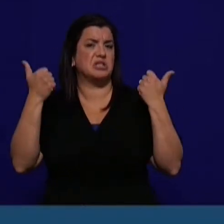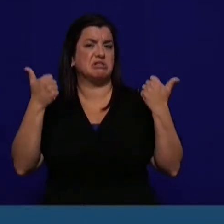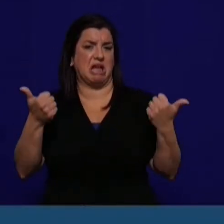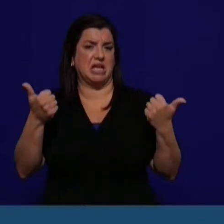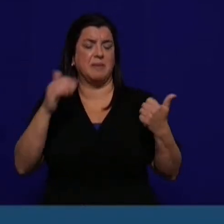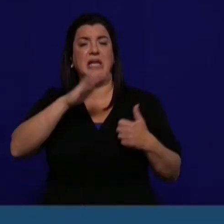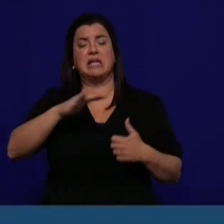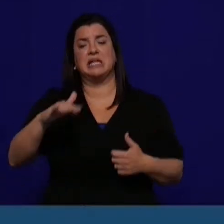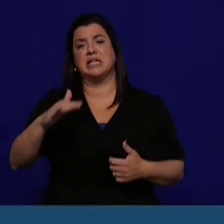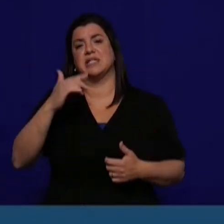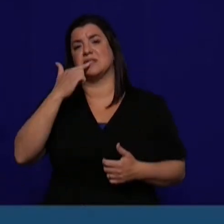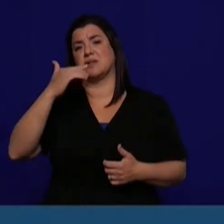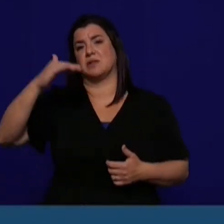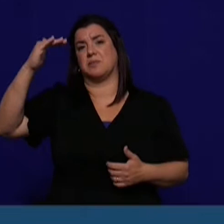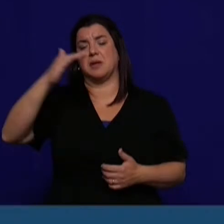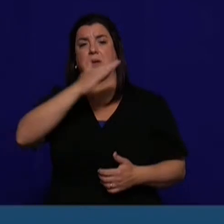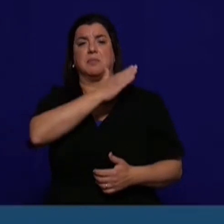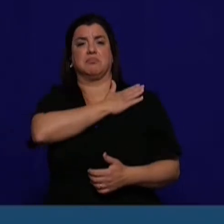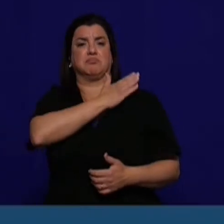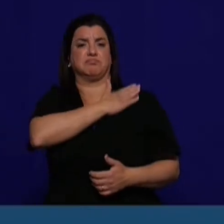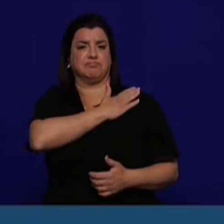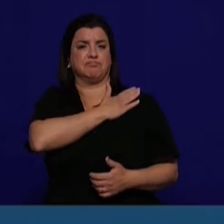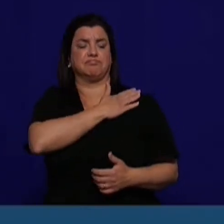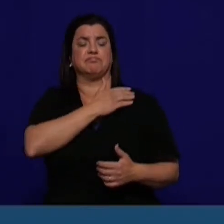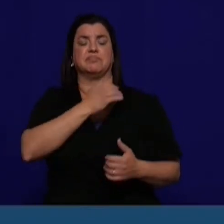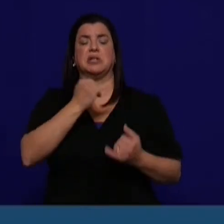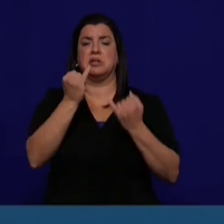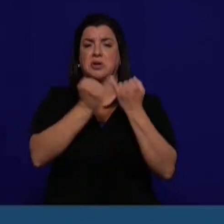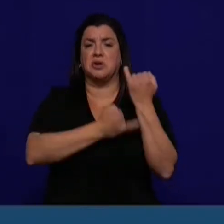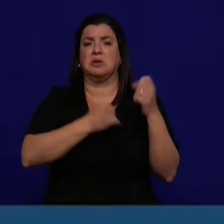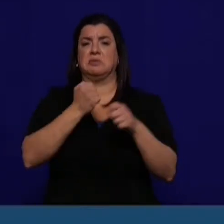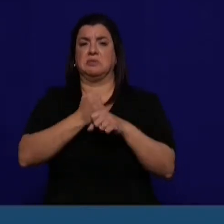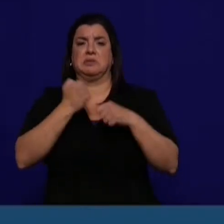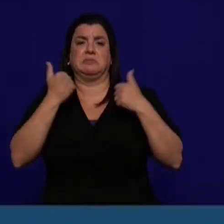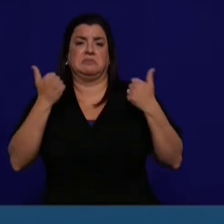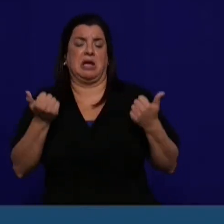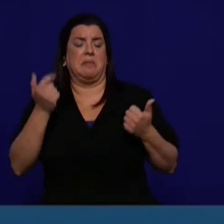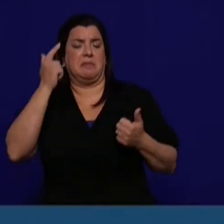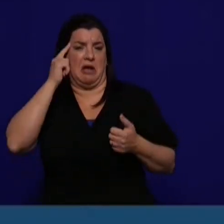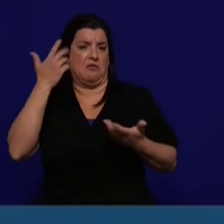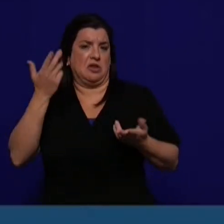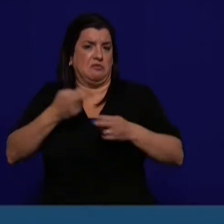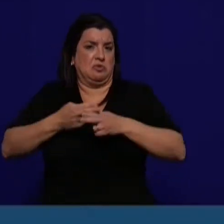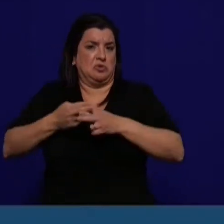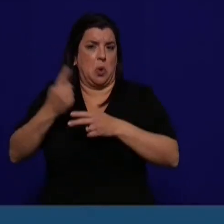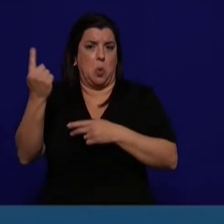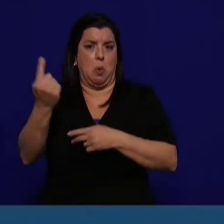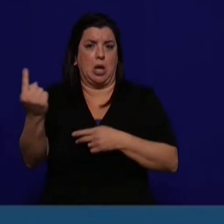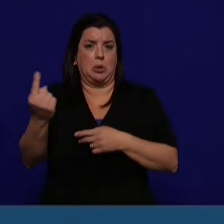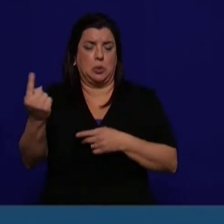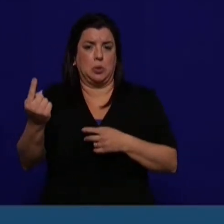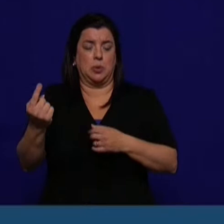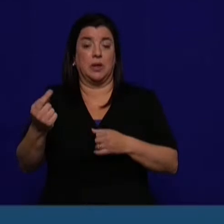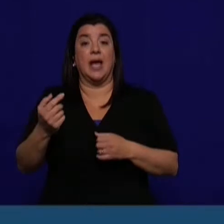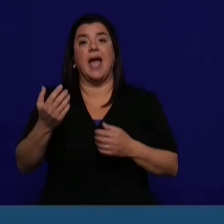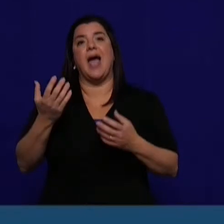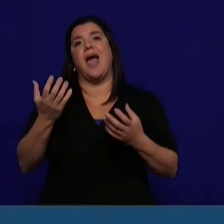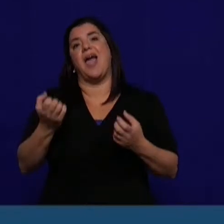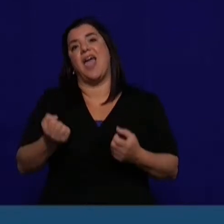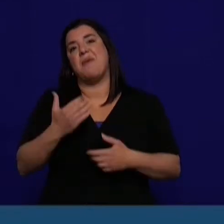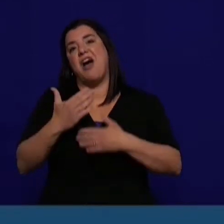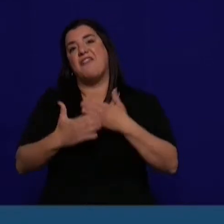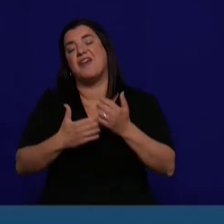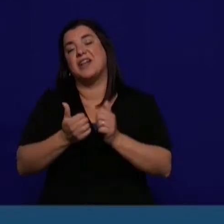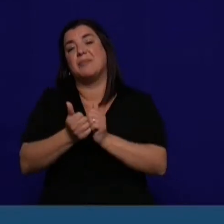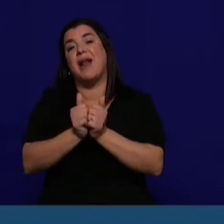responsabbli, hemm sistema ta' online li ħadmet ħafna tajjeb u anke kien ikun hemm pereżempju ċertu practicals li bil-fors iridu